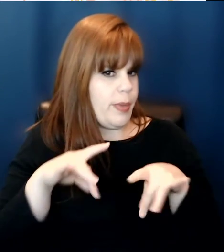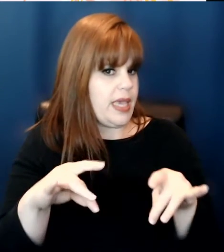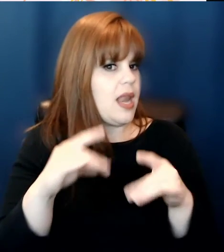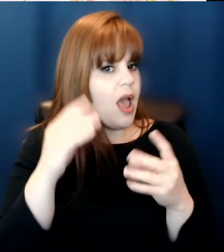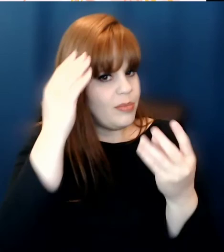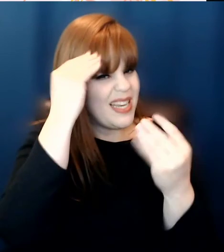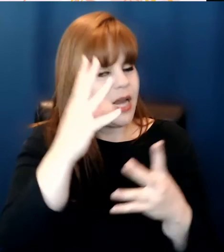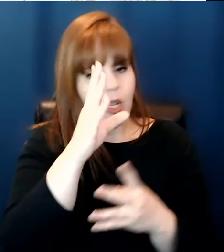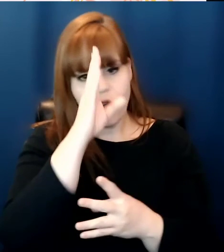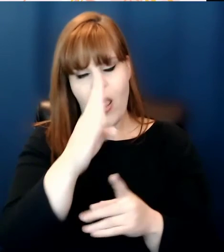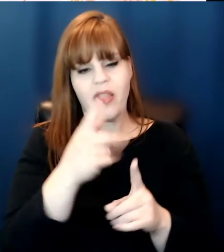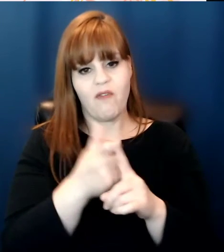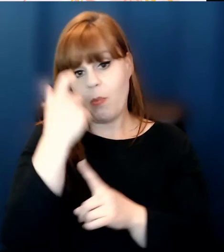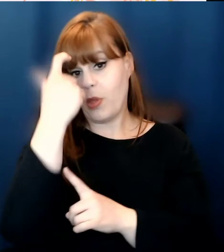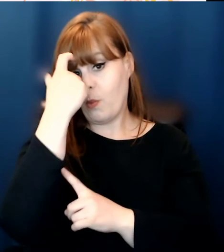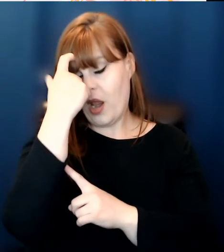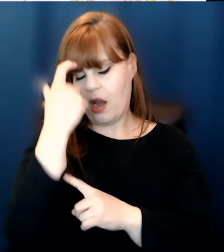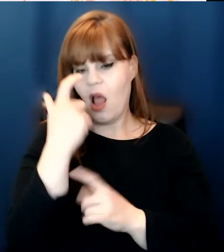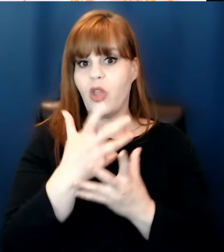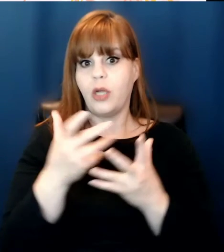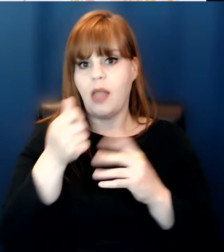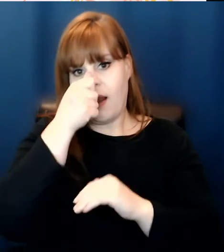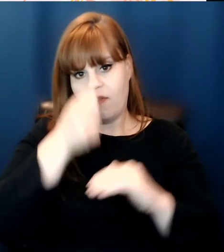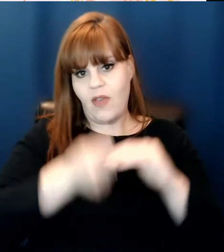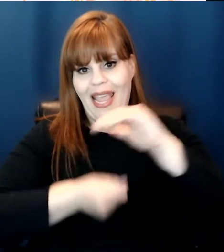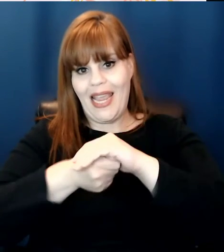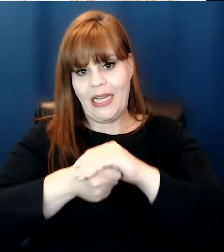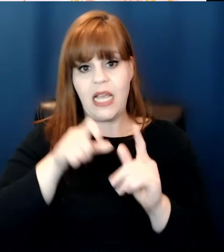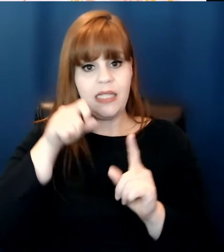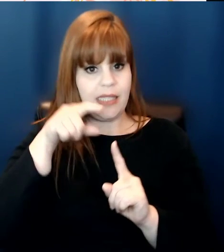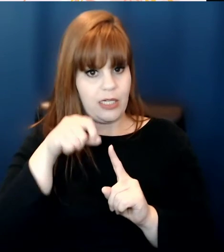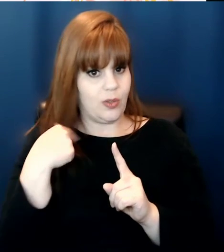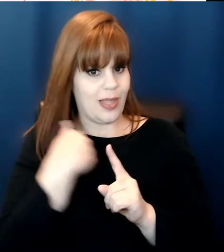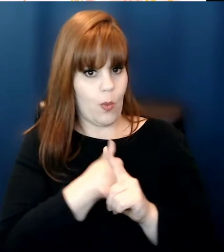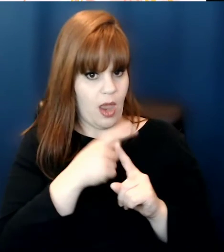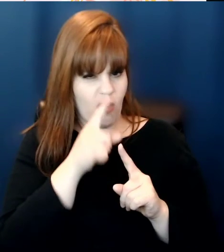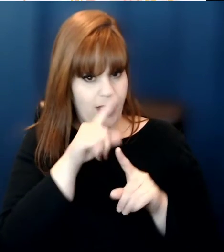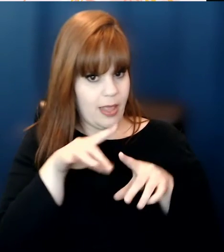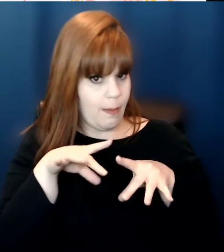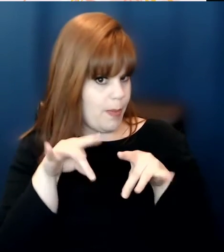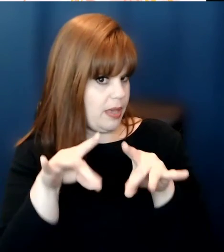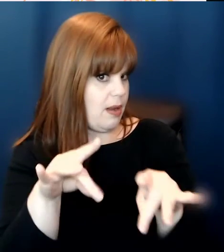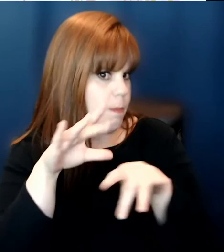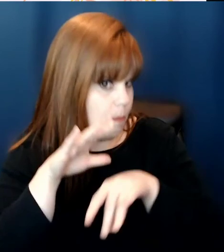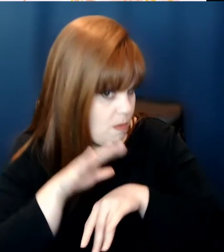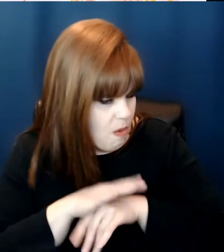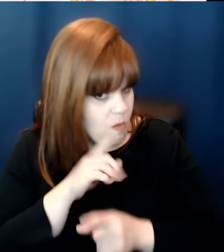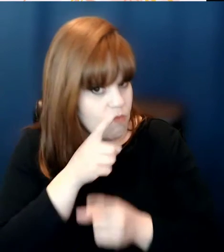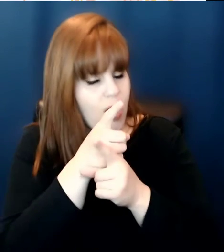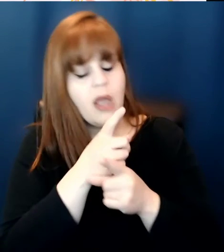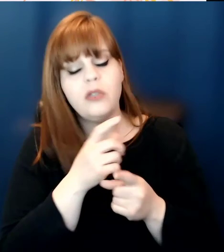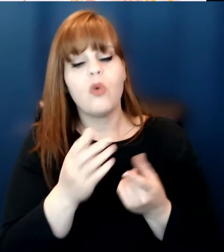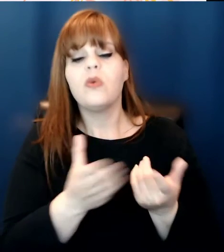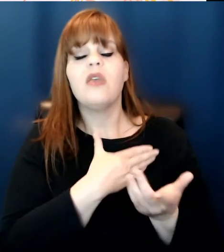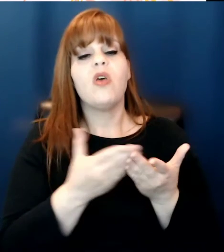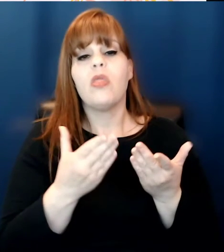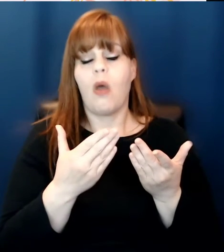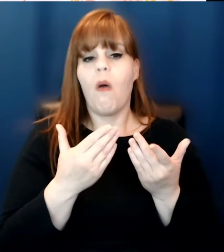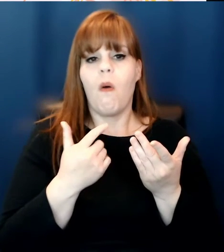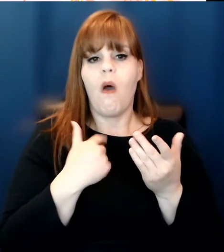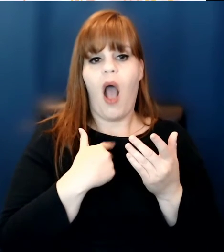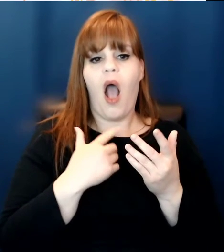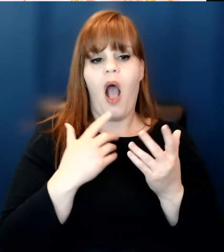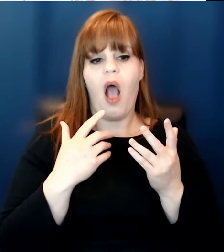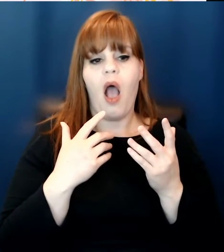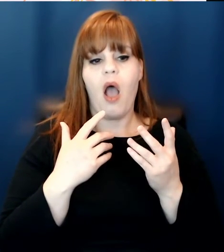up data directly from the brain, there's a lot of hidden signals that we're actually picking up, right? So, even though I